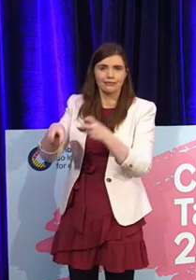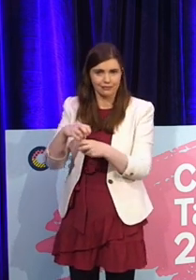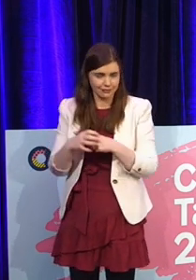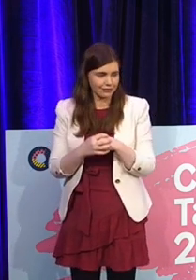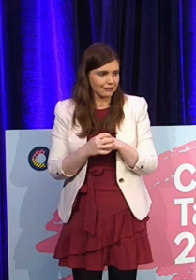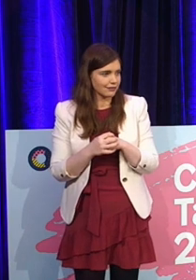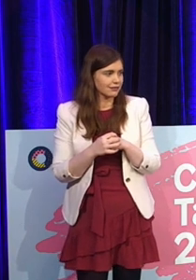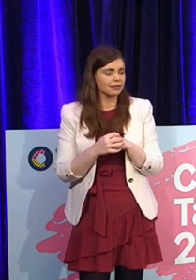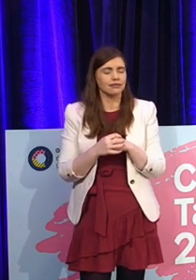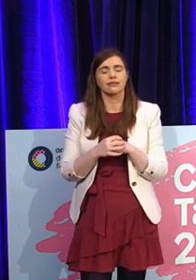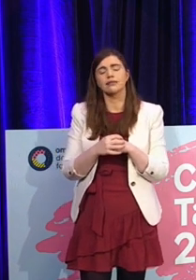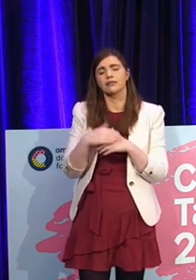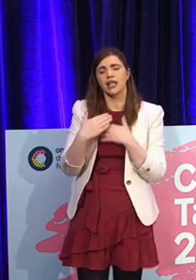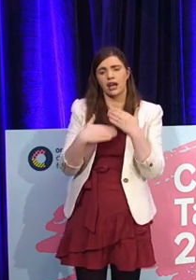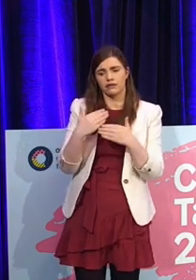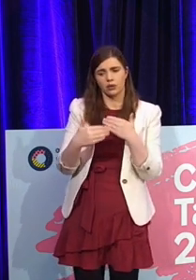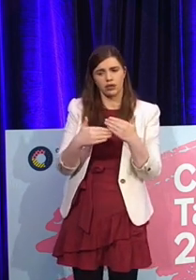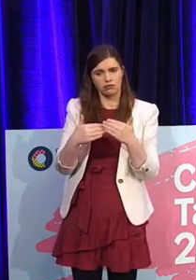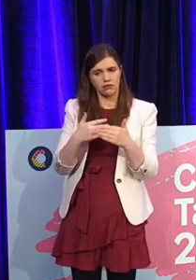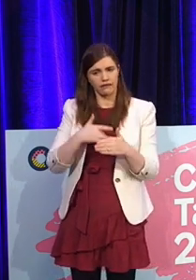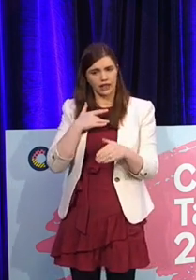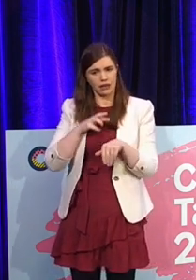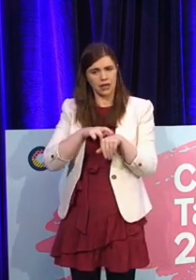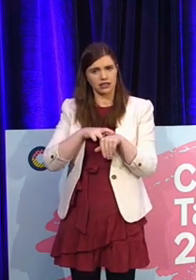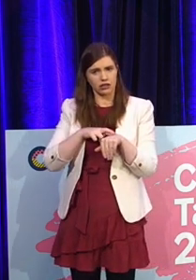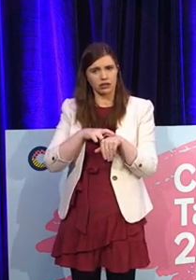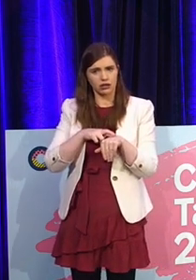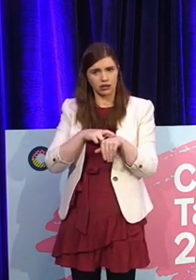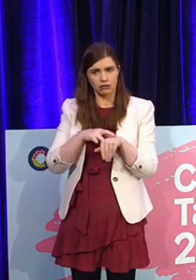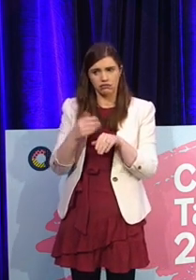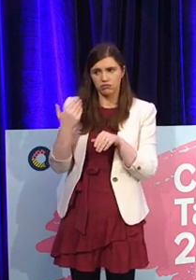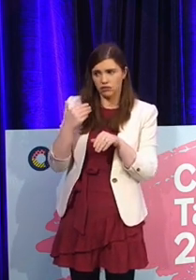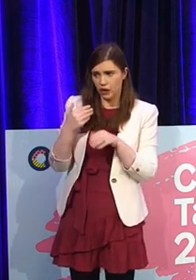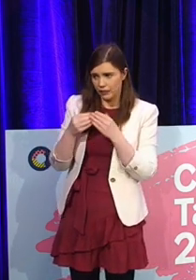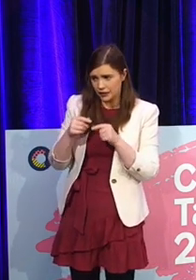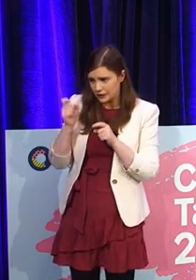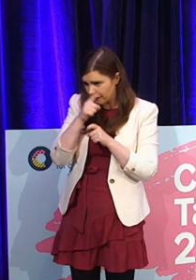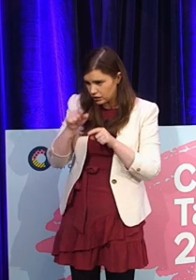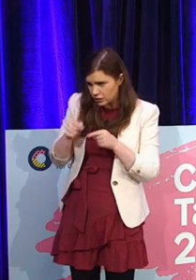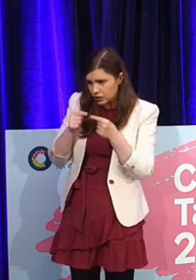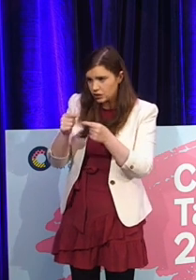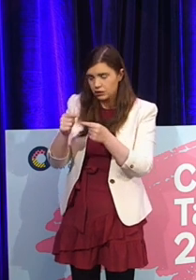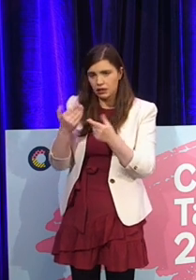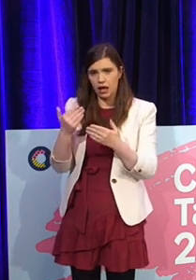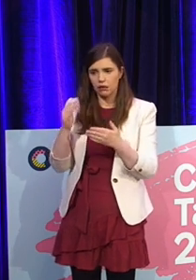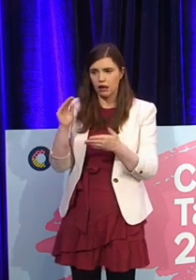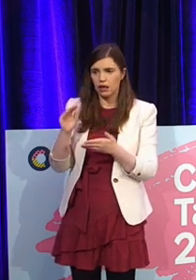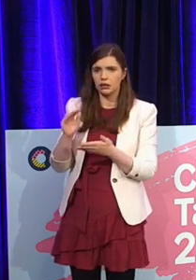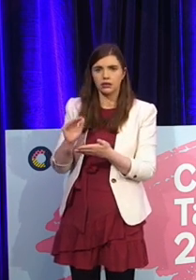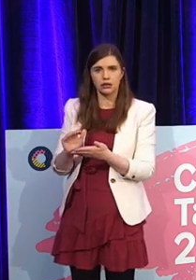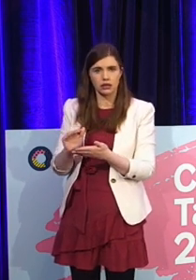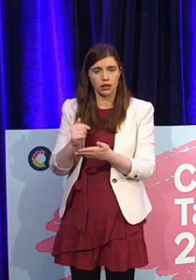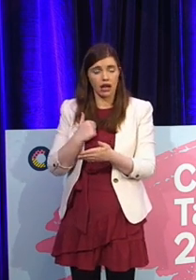As time went by, I started feeling better. Those earlier challenges weren't so big anymore. I